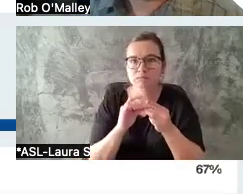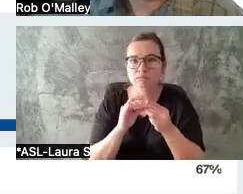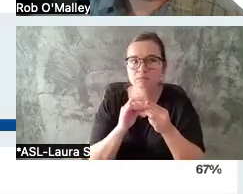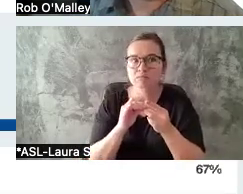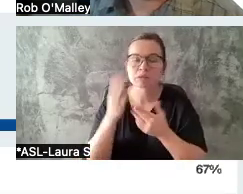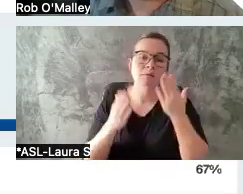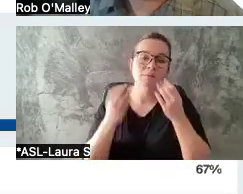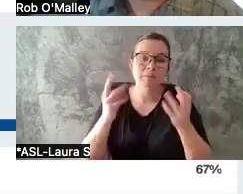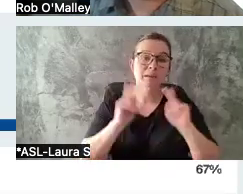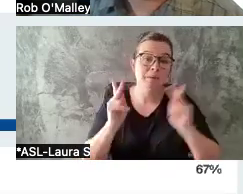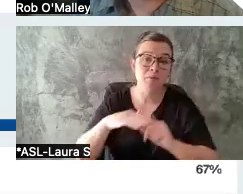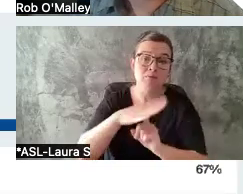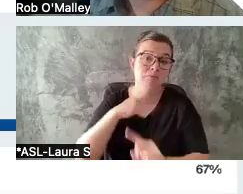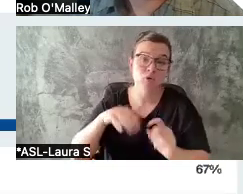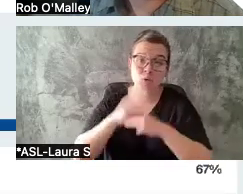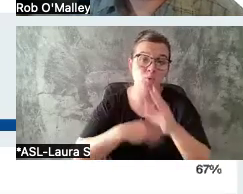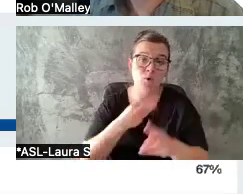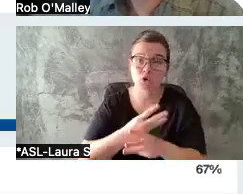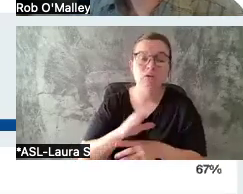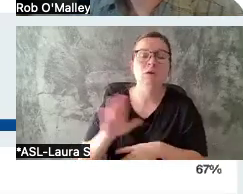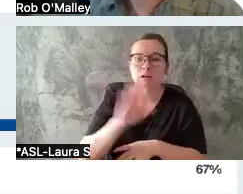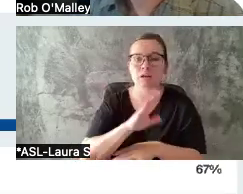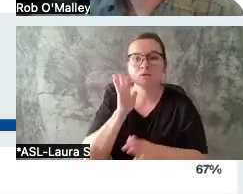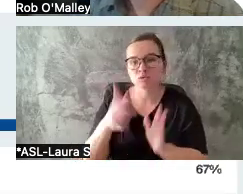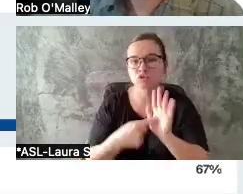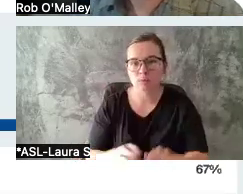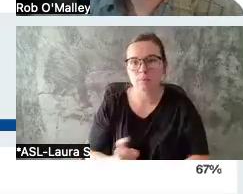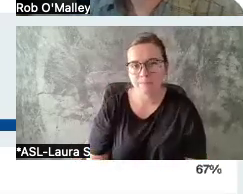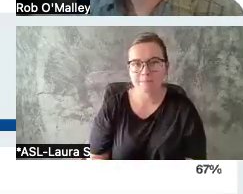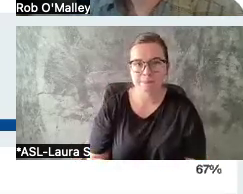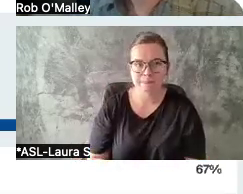that many people around the world will their genomes will reflect.